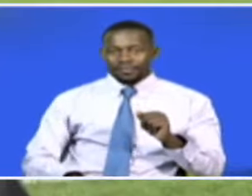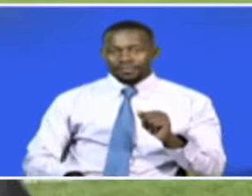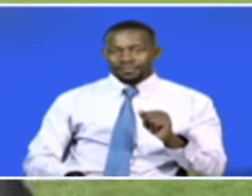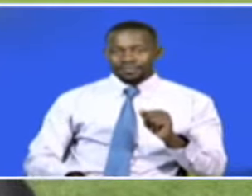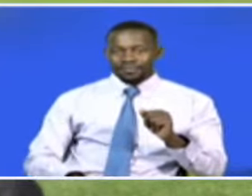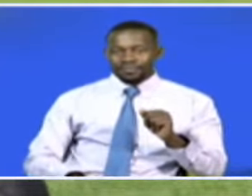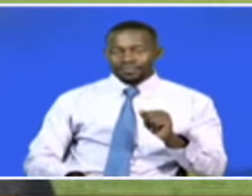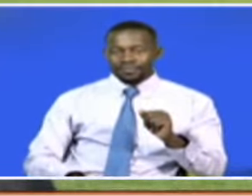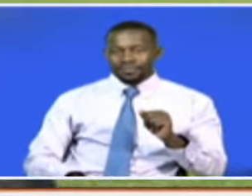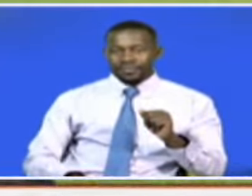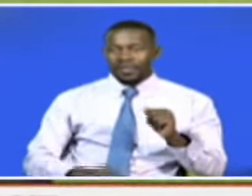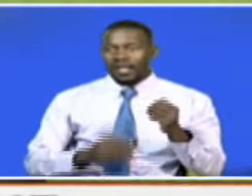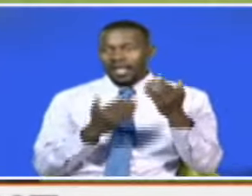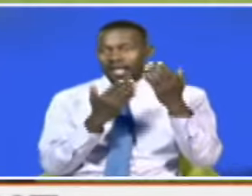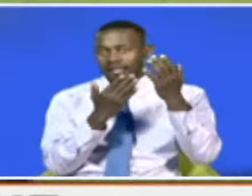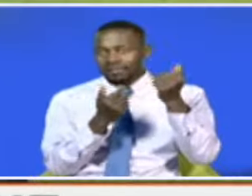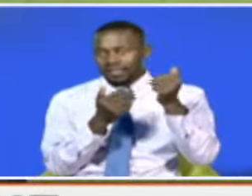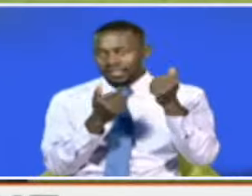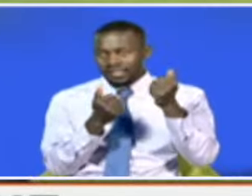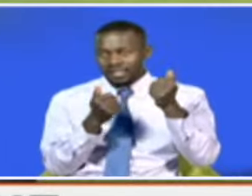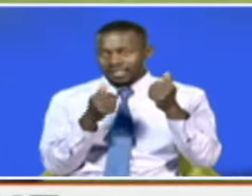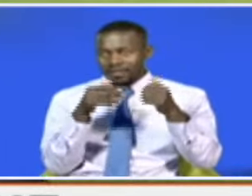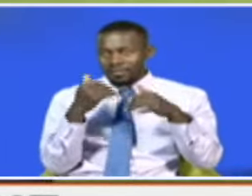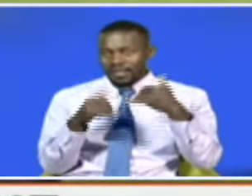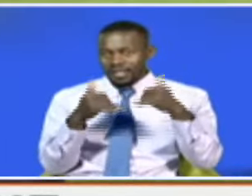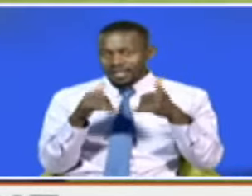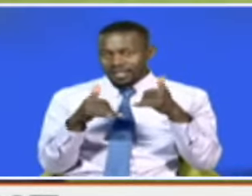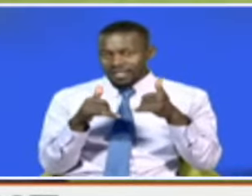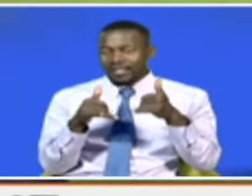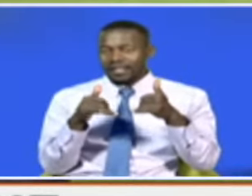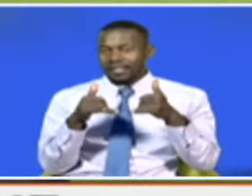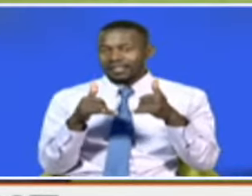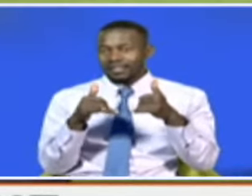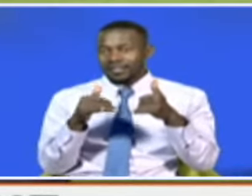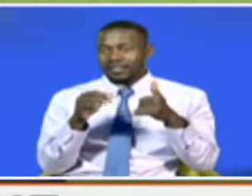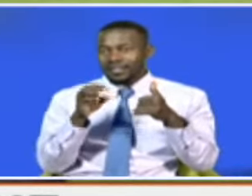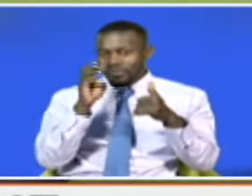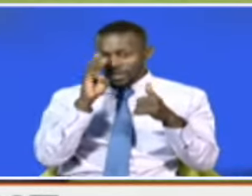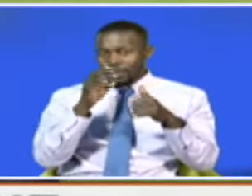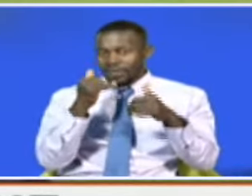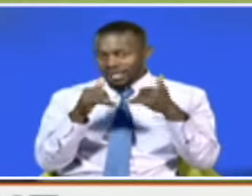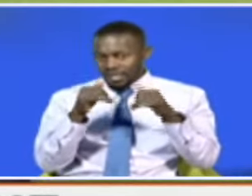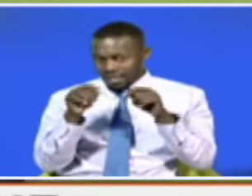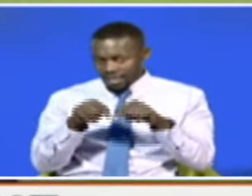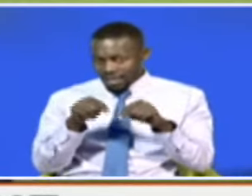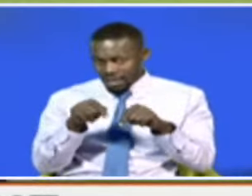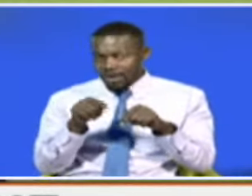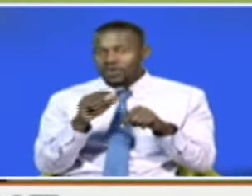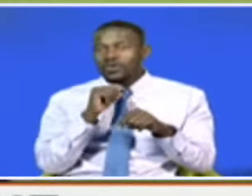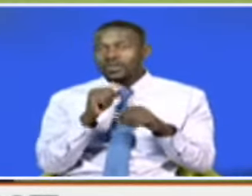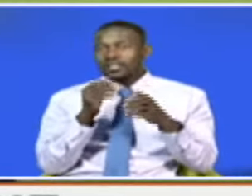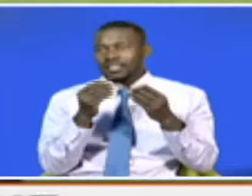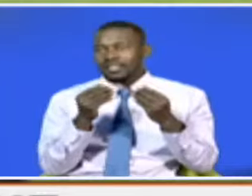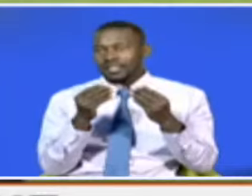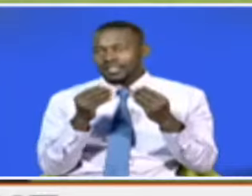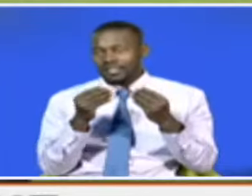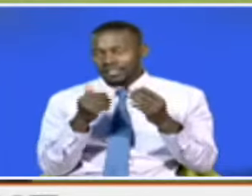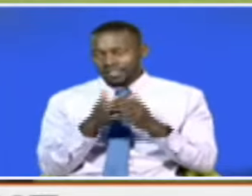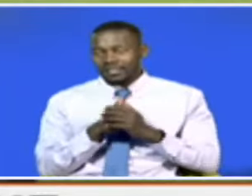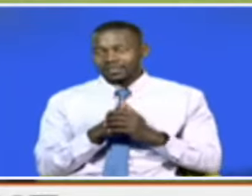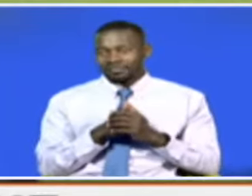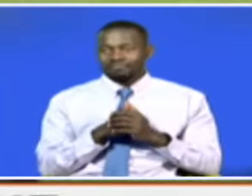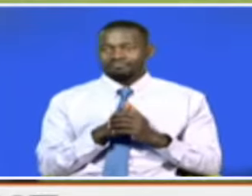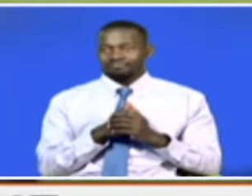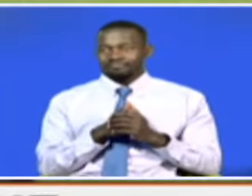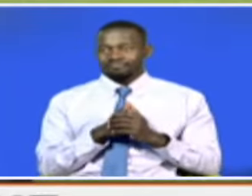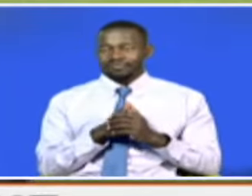We expect a difficult game. They are playing at home. We know it's not going to be easy with their fans. But anyhow, look, we've prepared well. We've